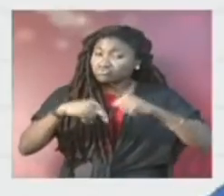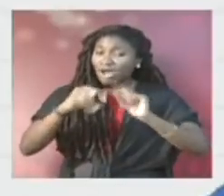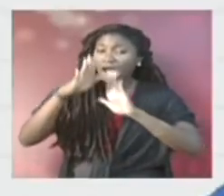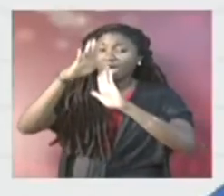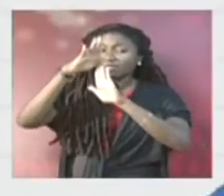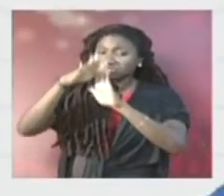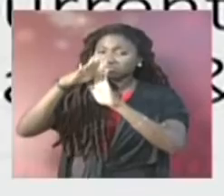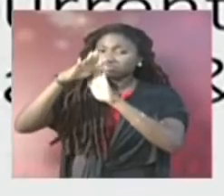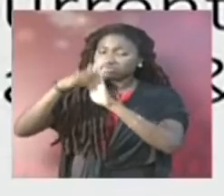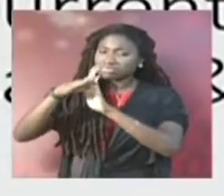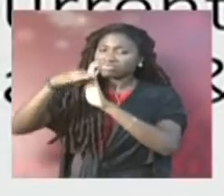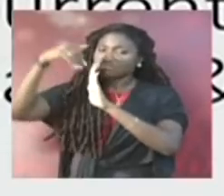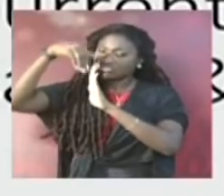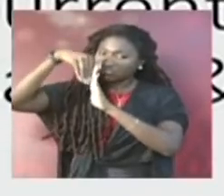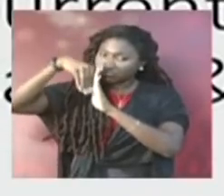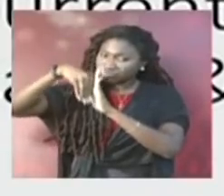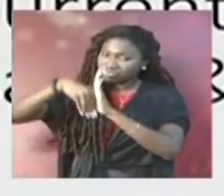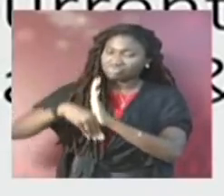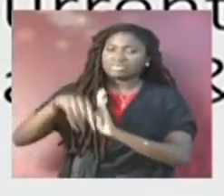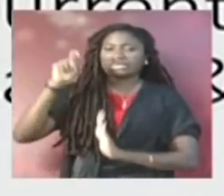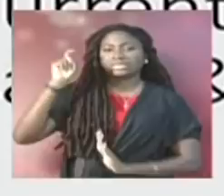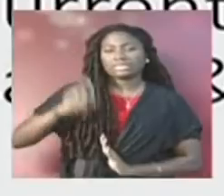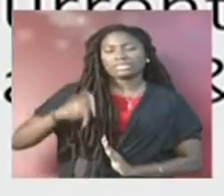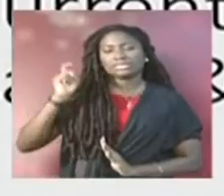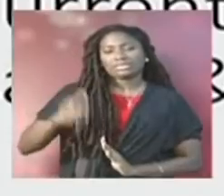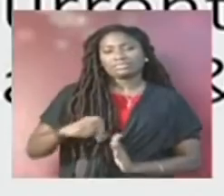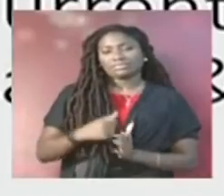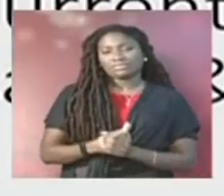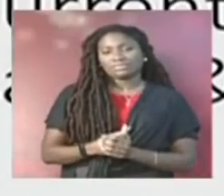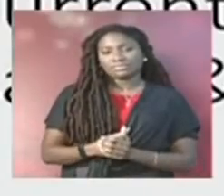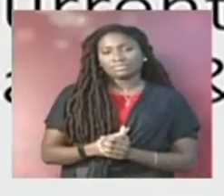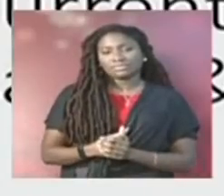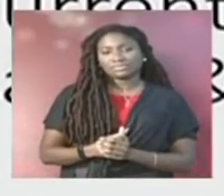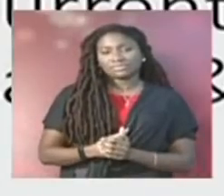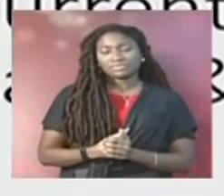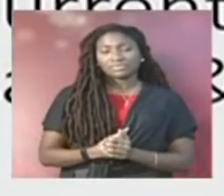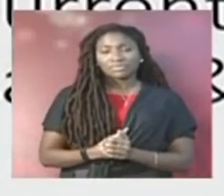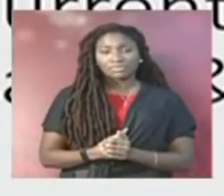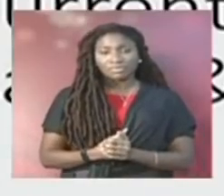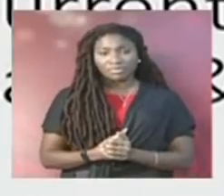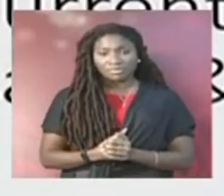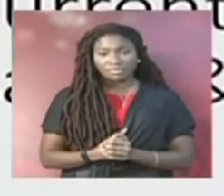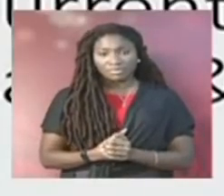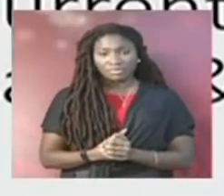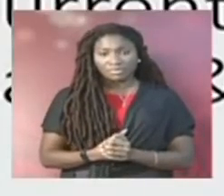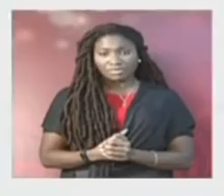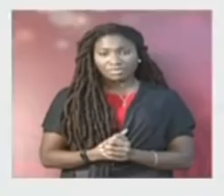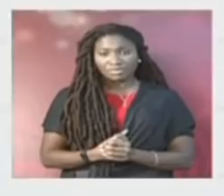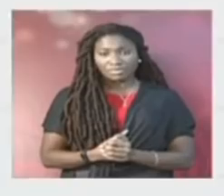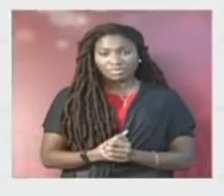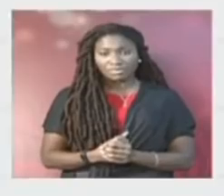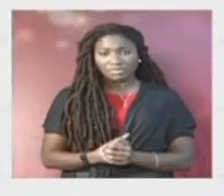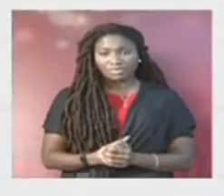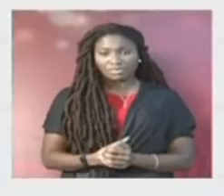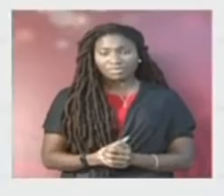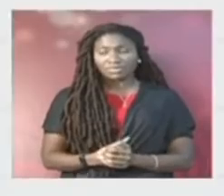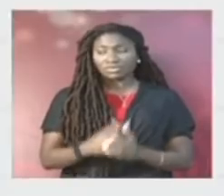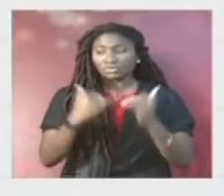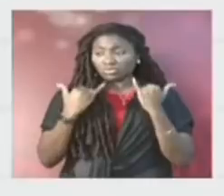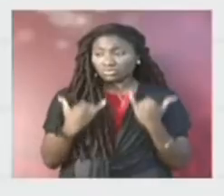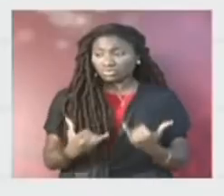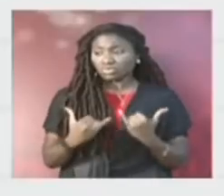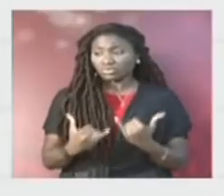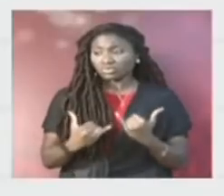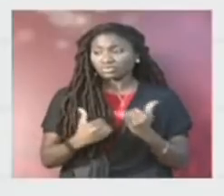try to slow down. Looking at the hospitalizations, and Dr. Richards will go into this in a little more detail, let's look at where we are